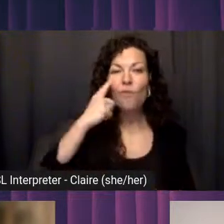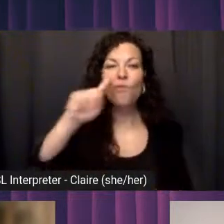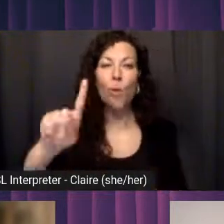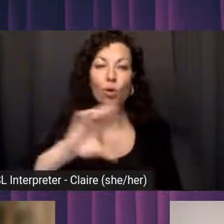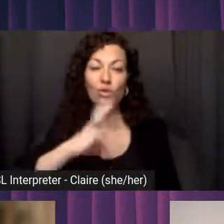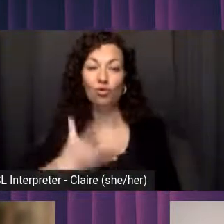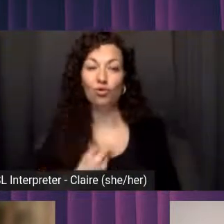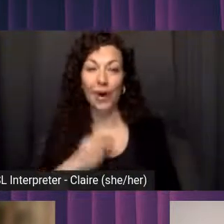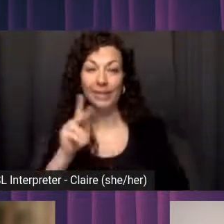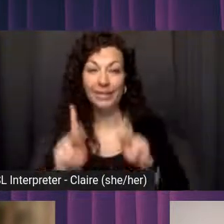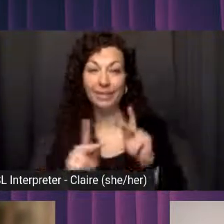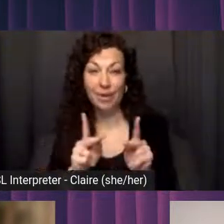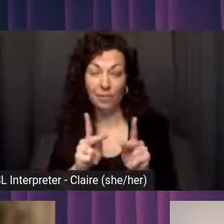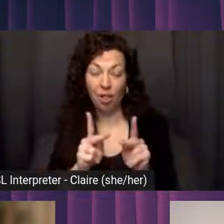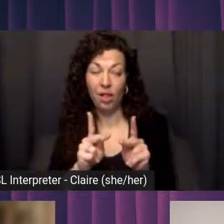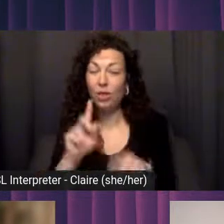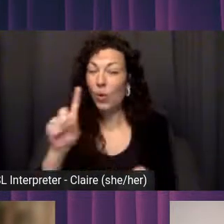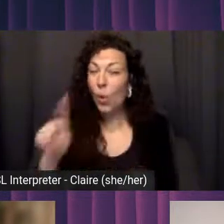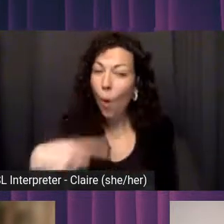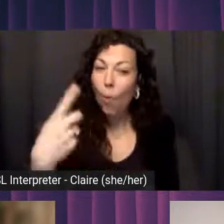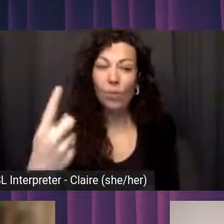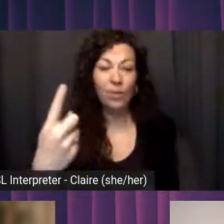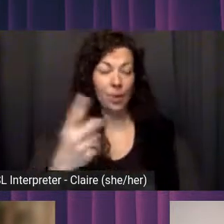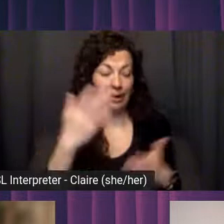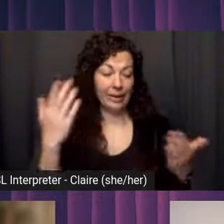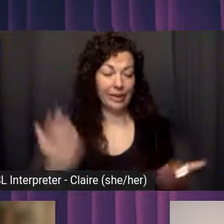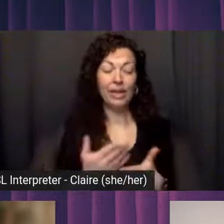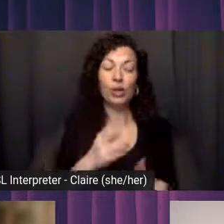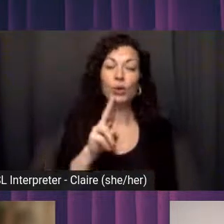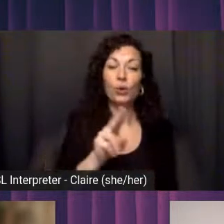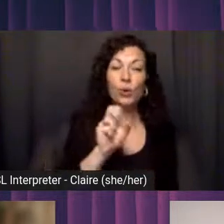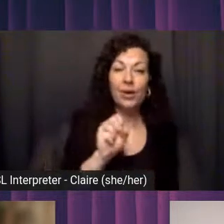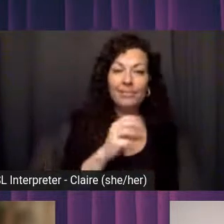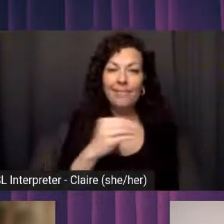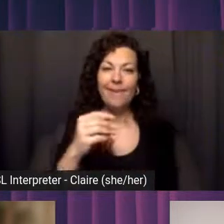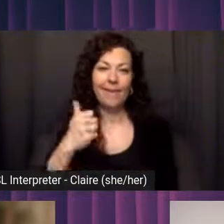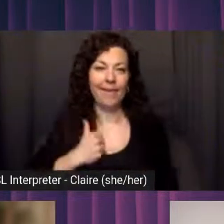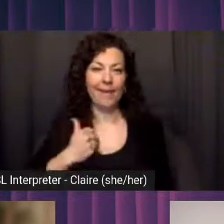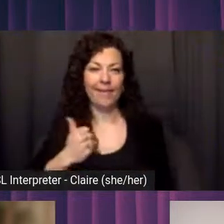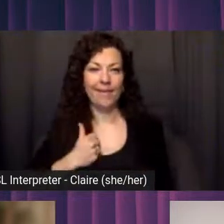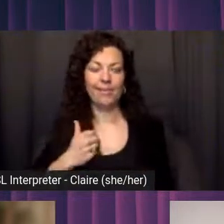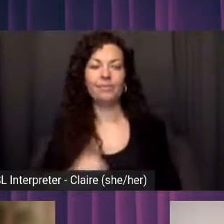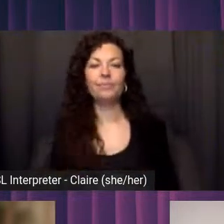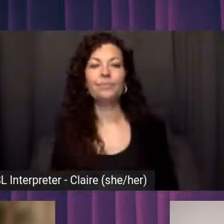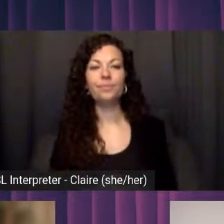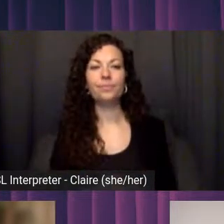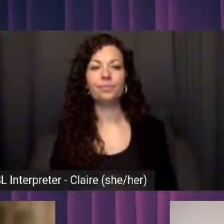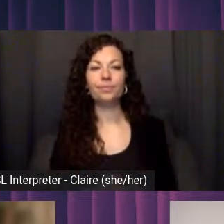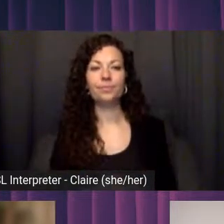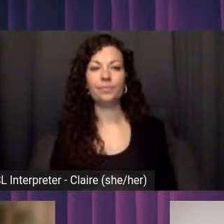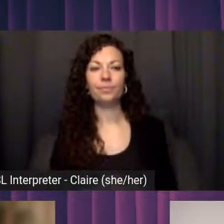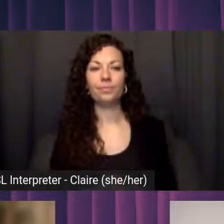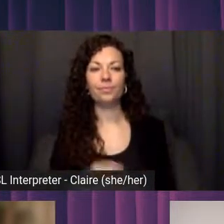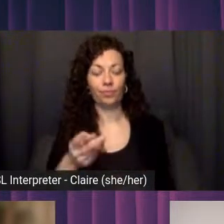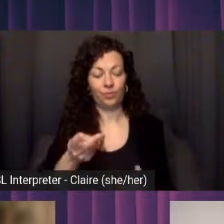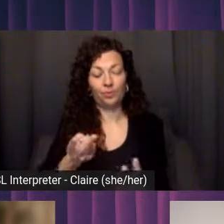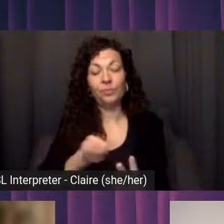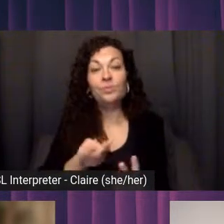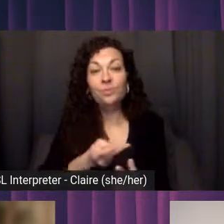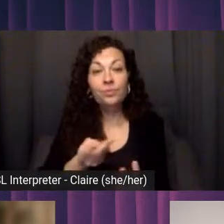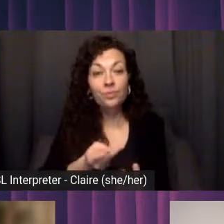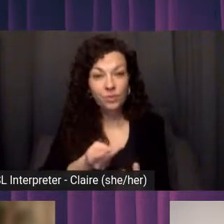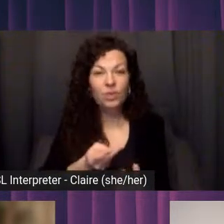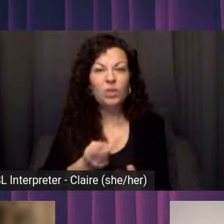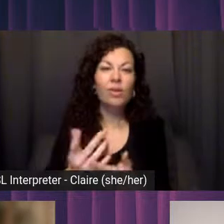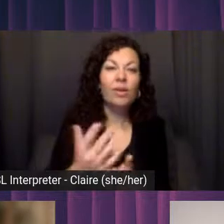Canada. We also collect research and data. So they're the reason we know that when legislation like